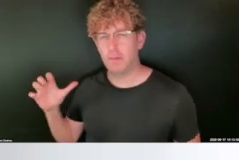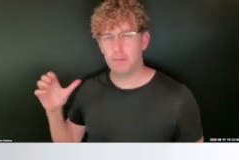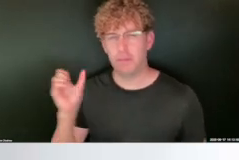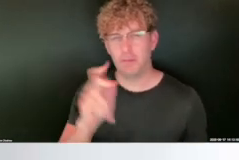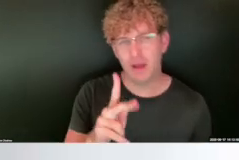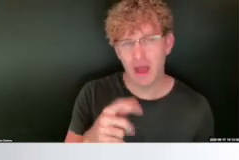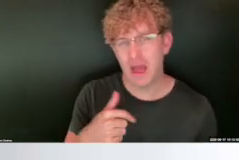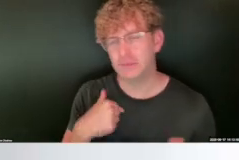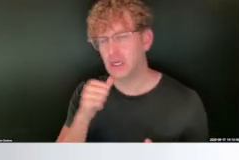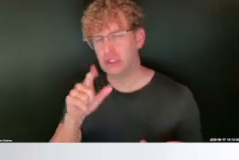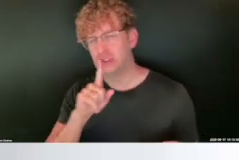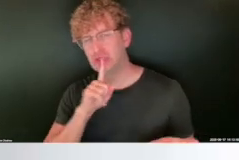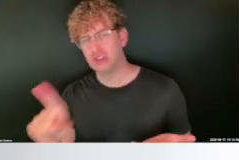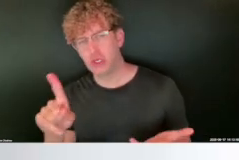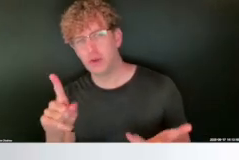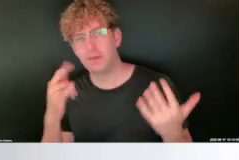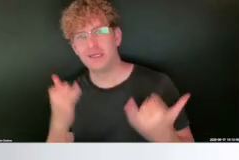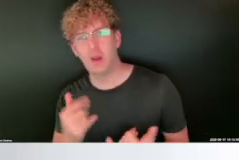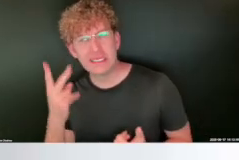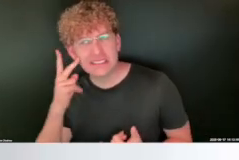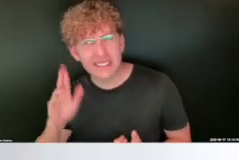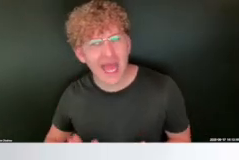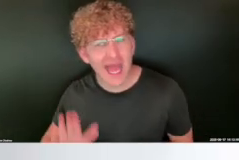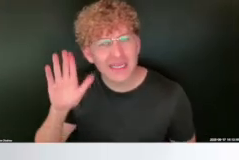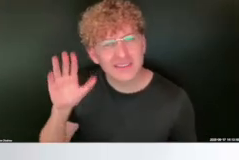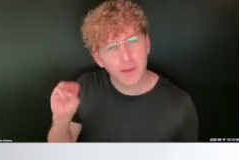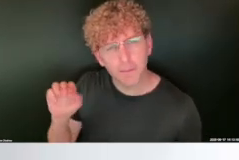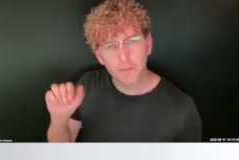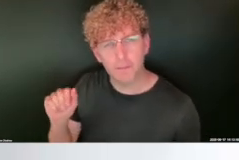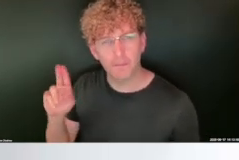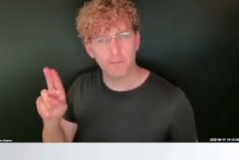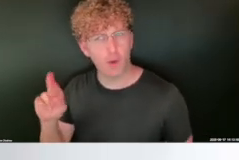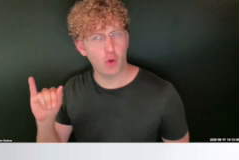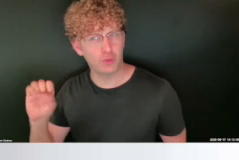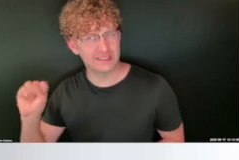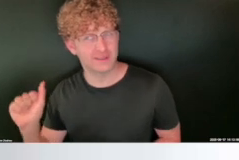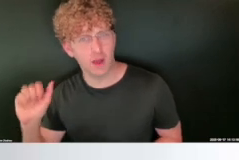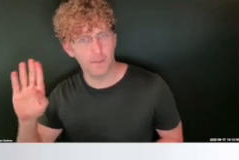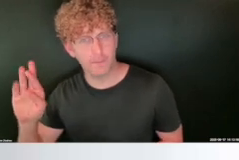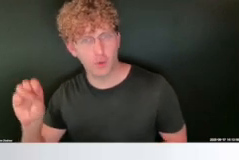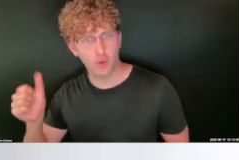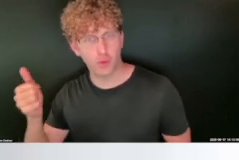see a hand up from Marissa Brown, if you'd like to ask your question.